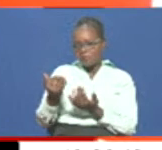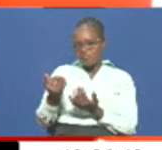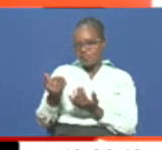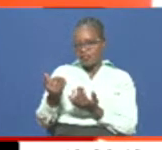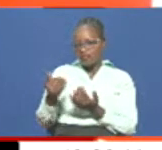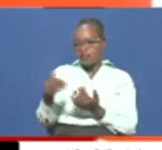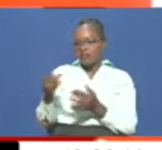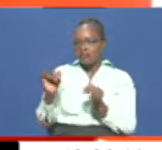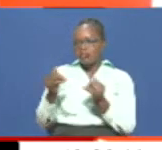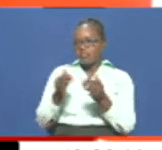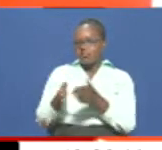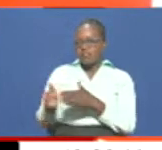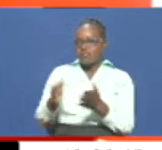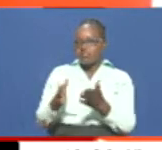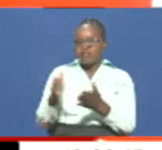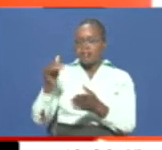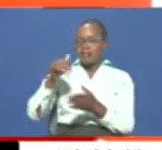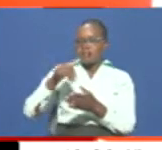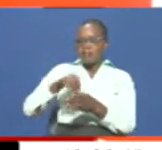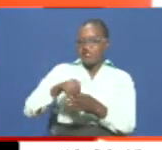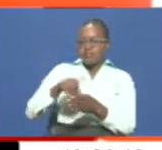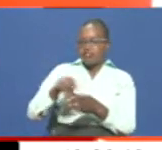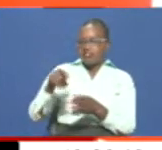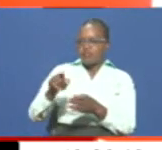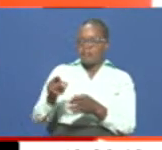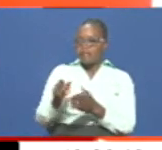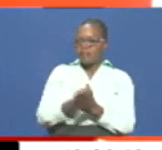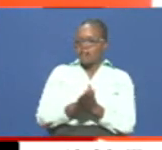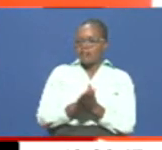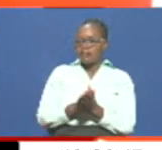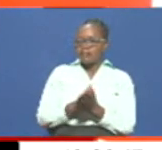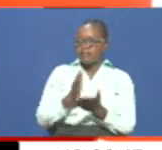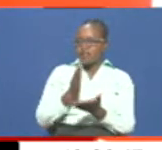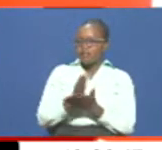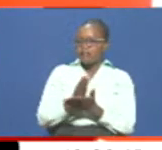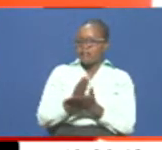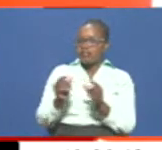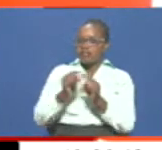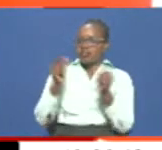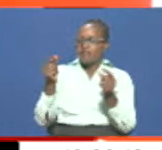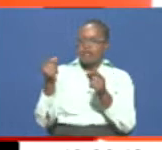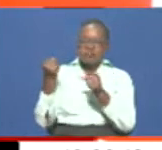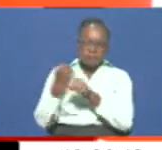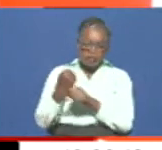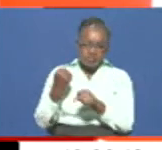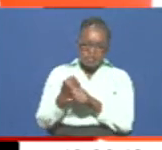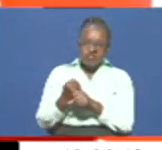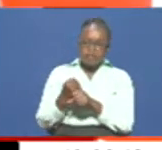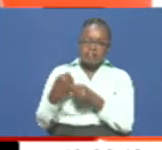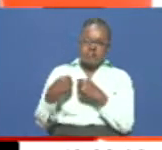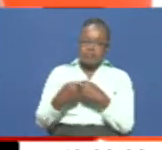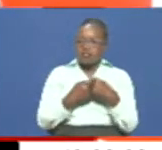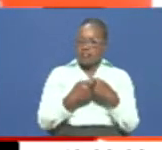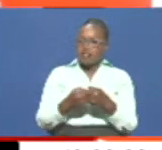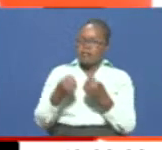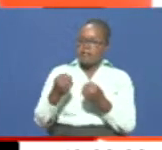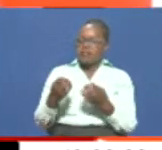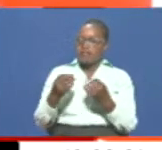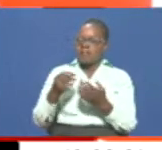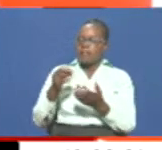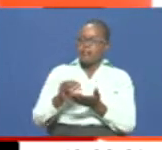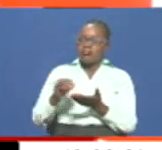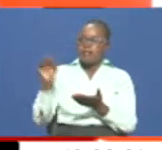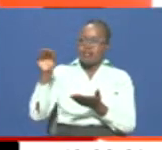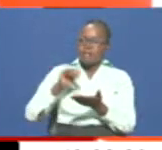now reinvent themselves. So obviously, it's been a huge task and a big challenge for many small businesses to survive